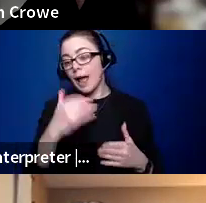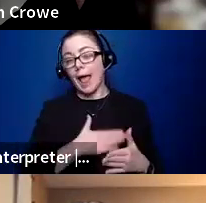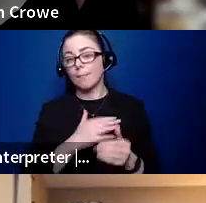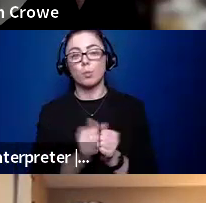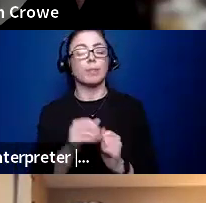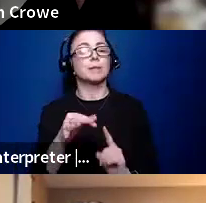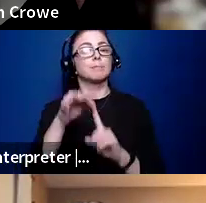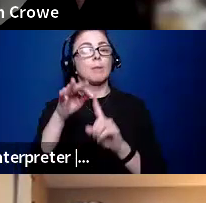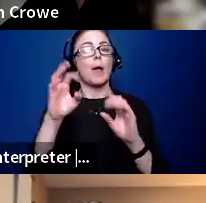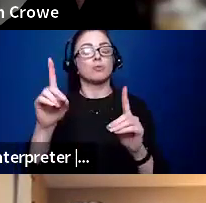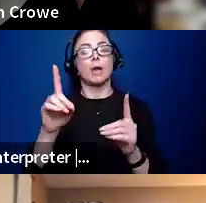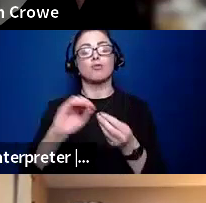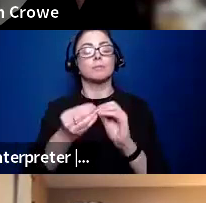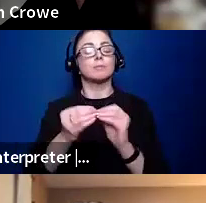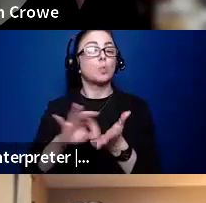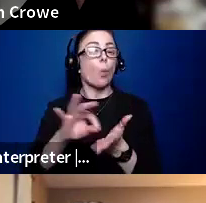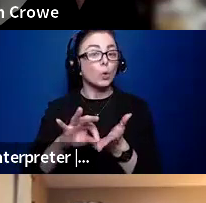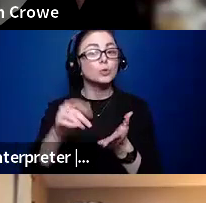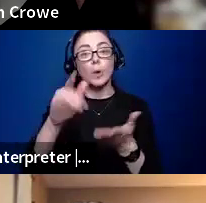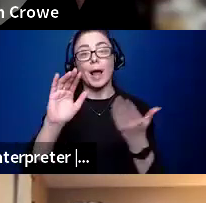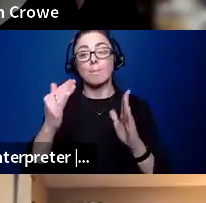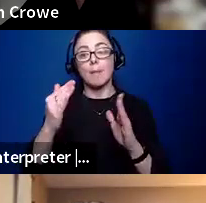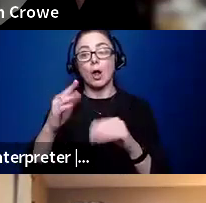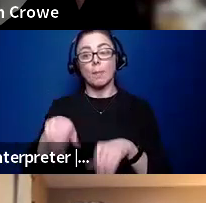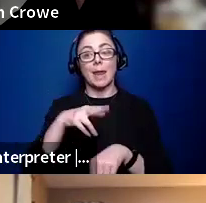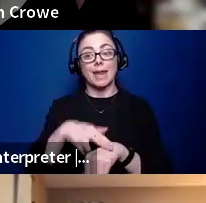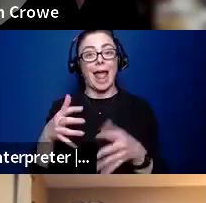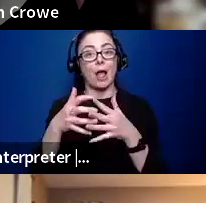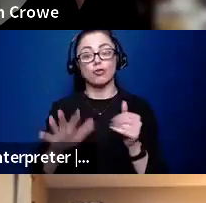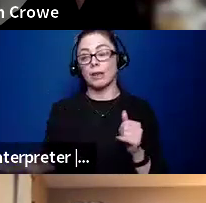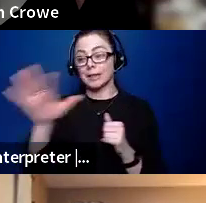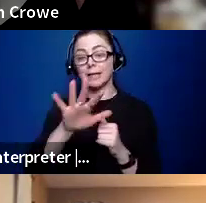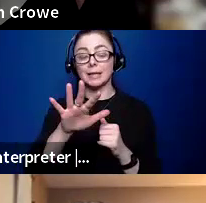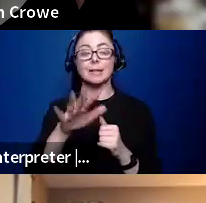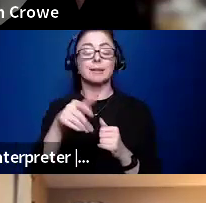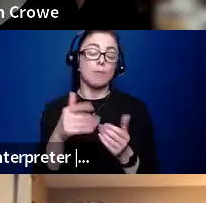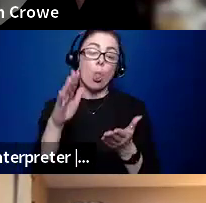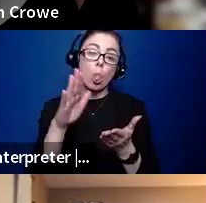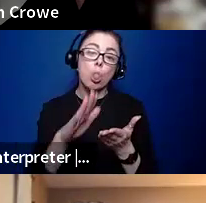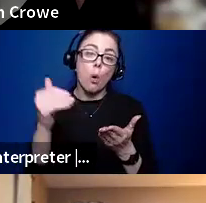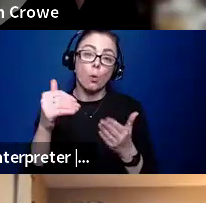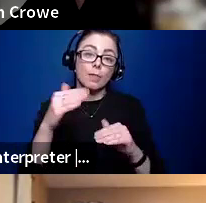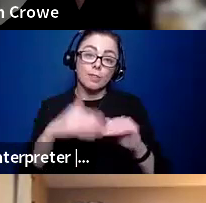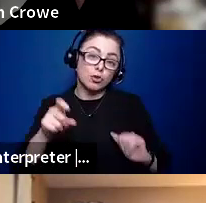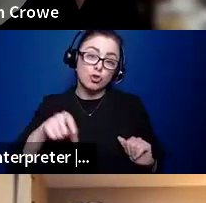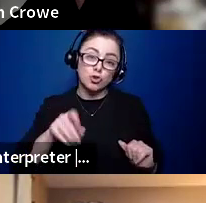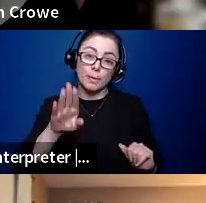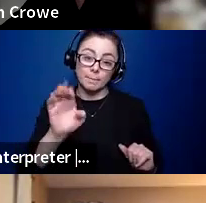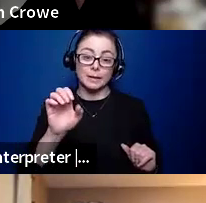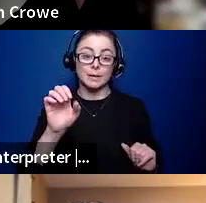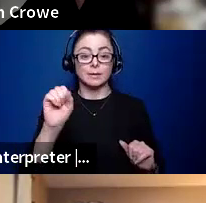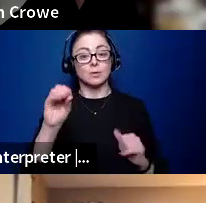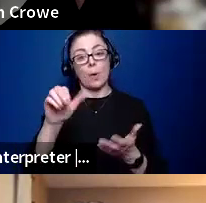education scores. And when you compare them nationally, they are lower than they should be. And so the AA system and the local